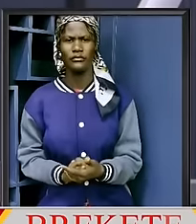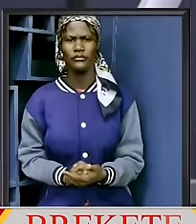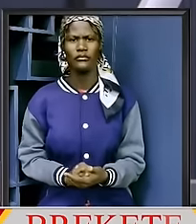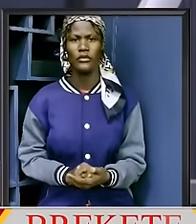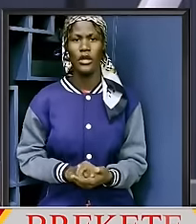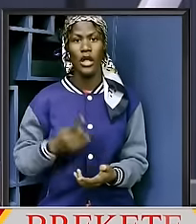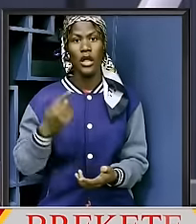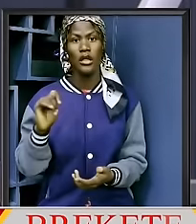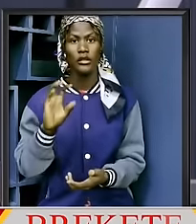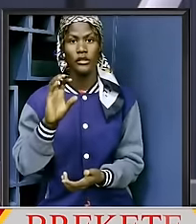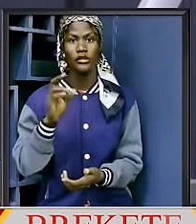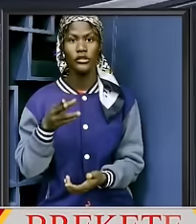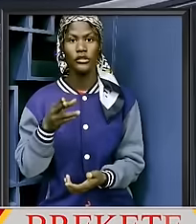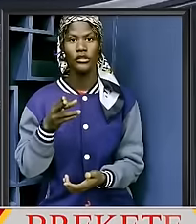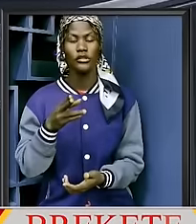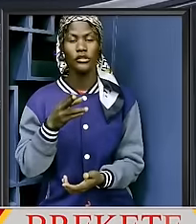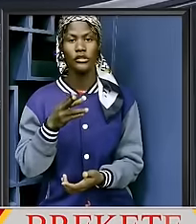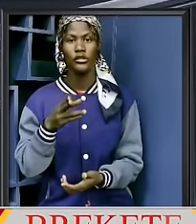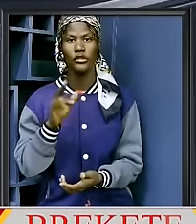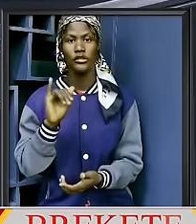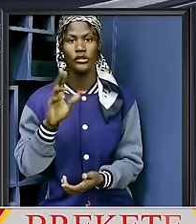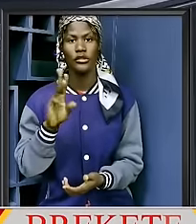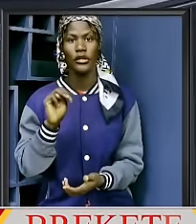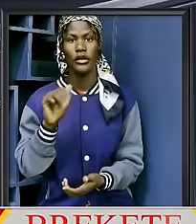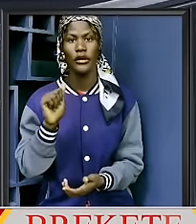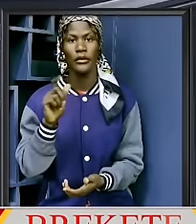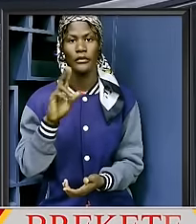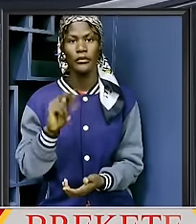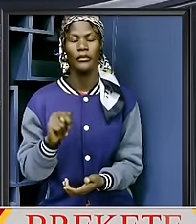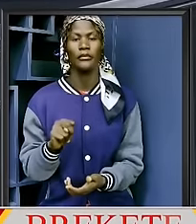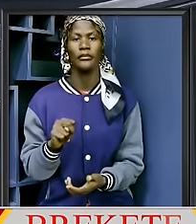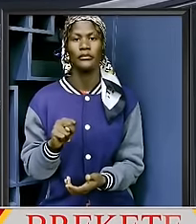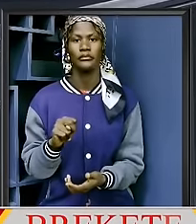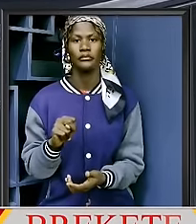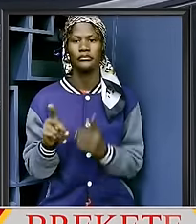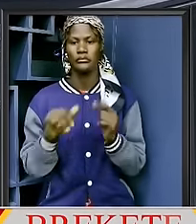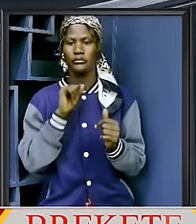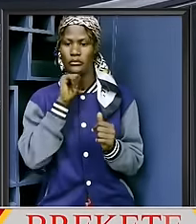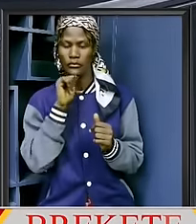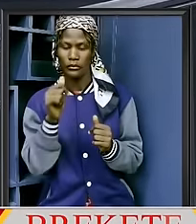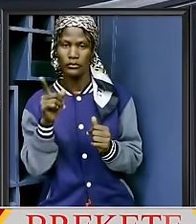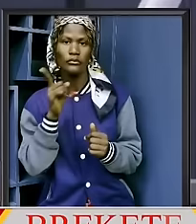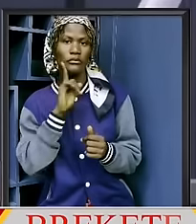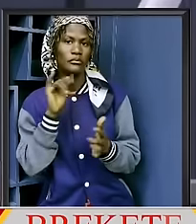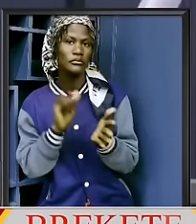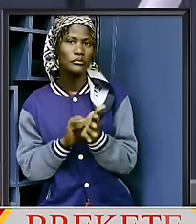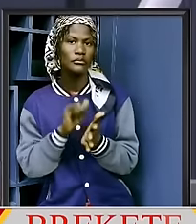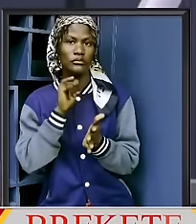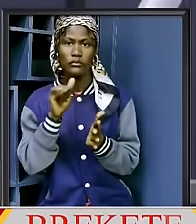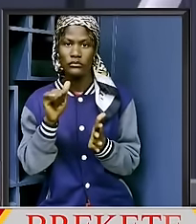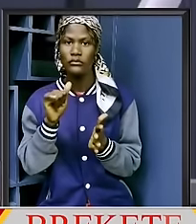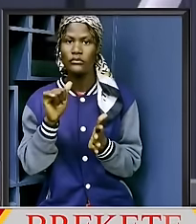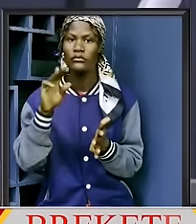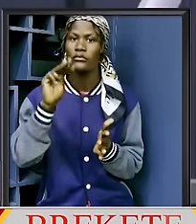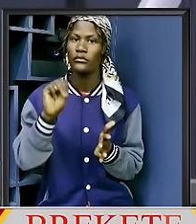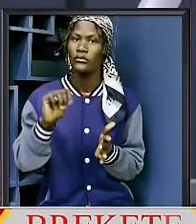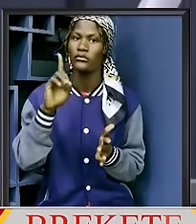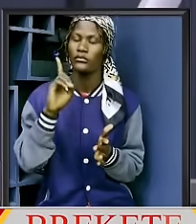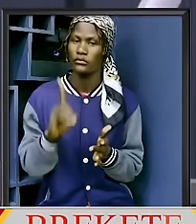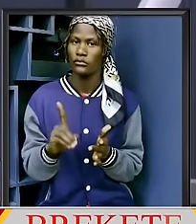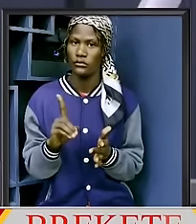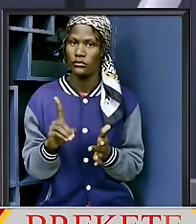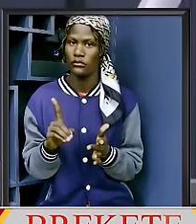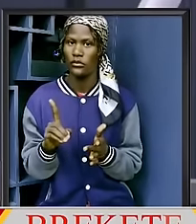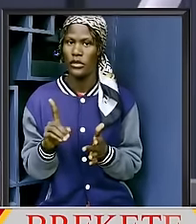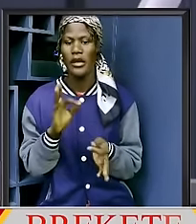the chairman no even talk, say, na the MD. Now, after they